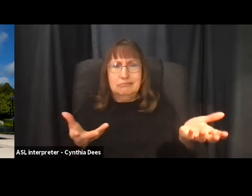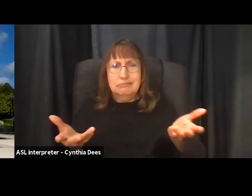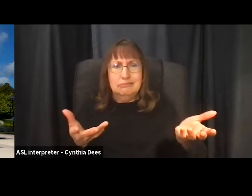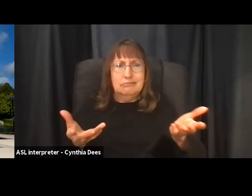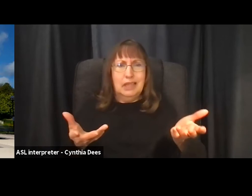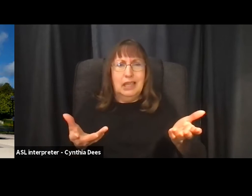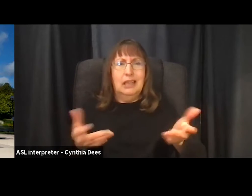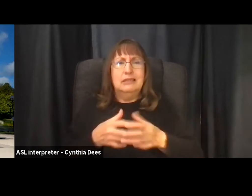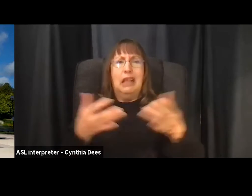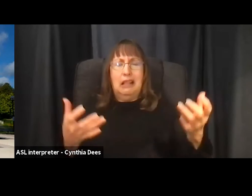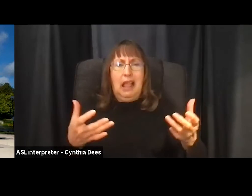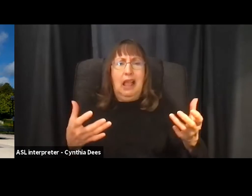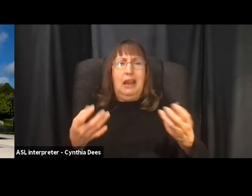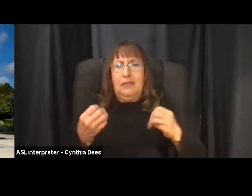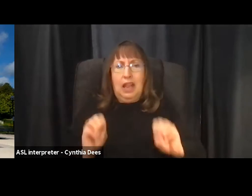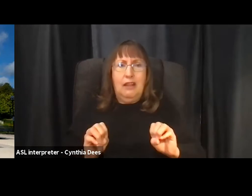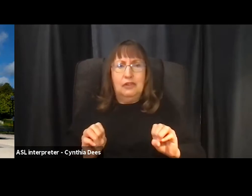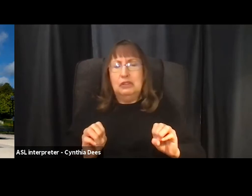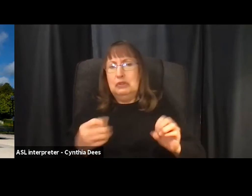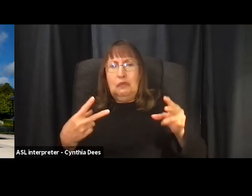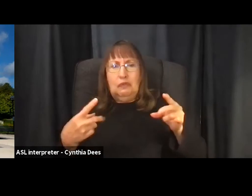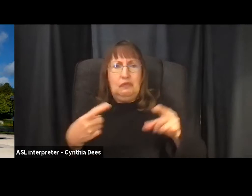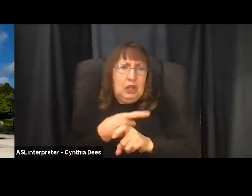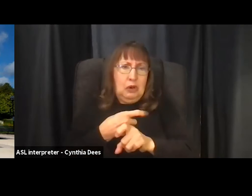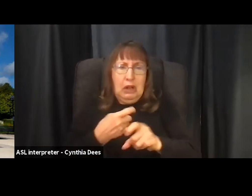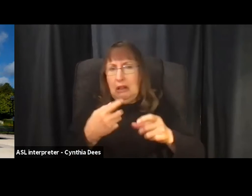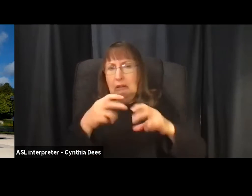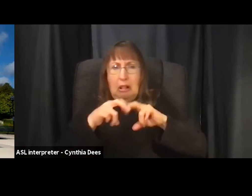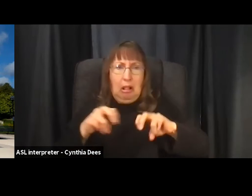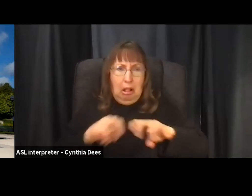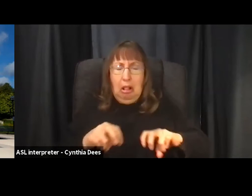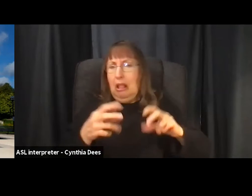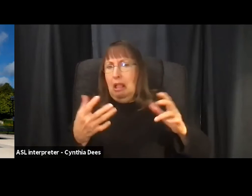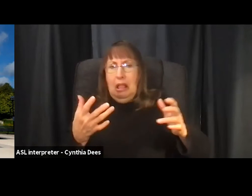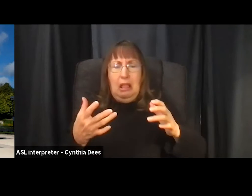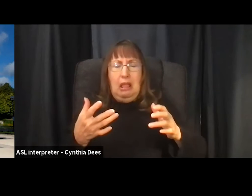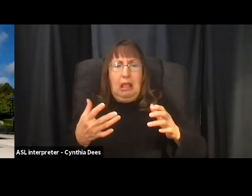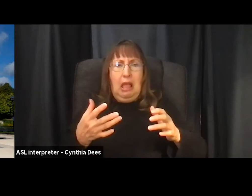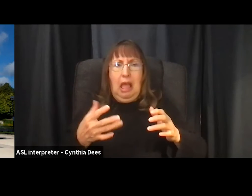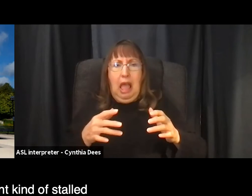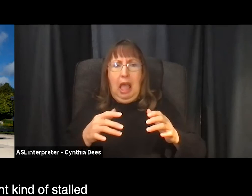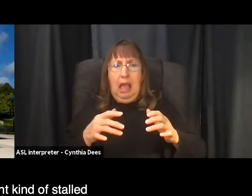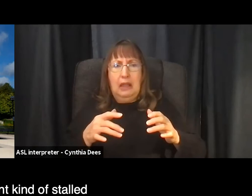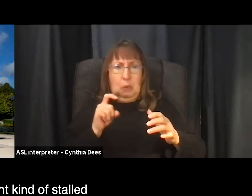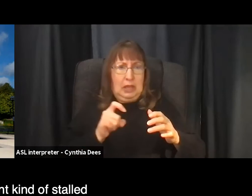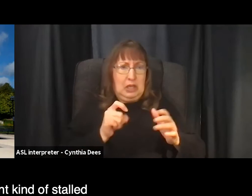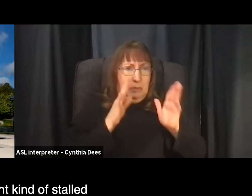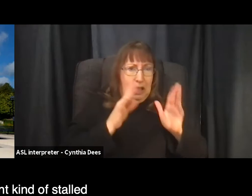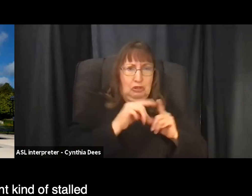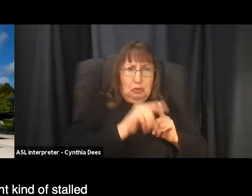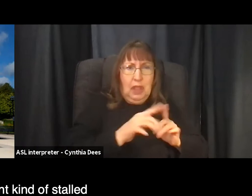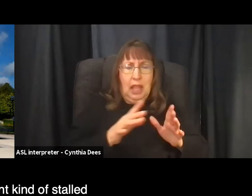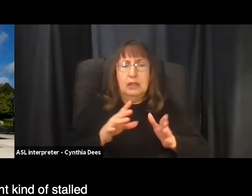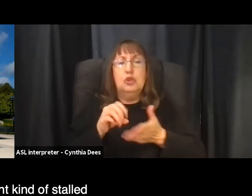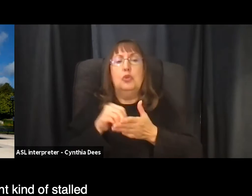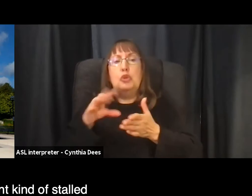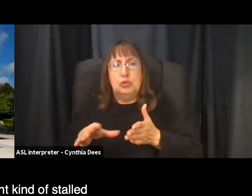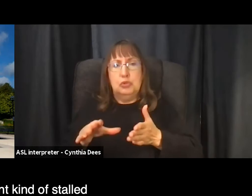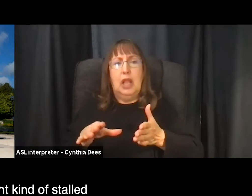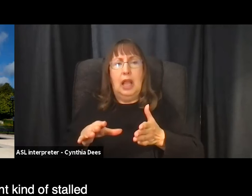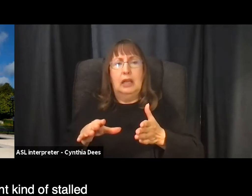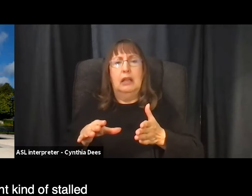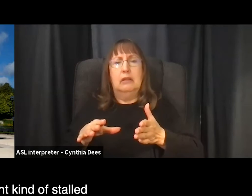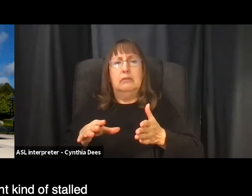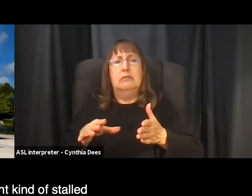lot of effort to figure out what's important here. Did I need to pay attention to that? the student kind of stalled at the top of